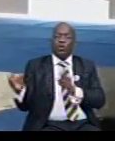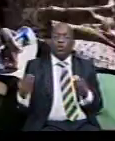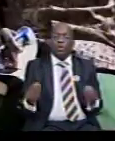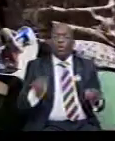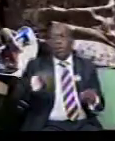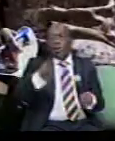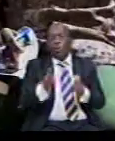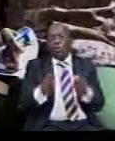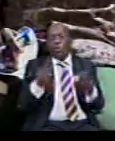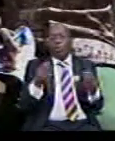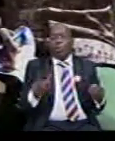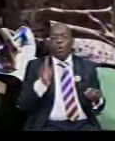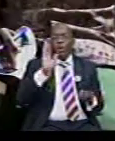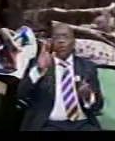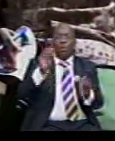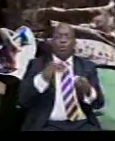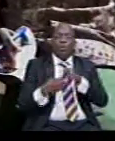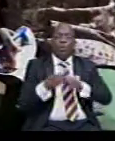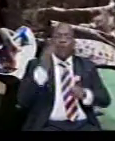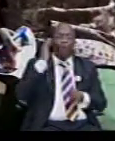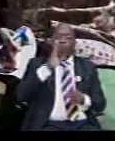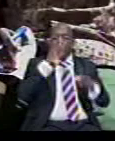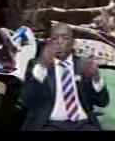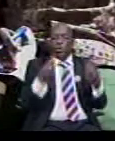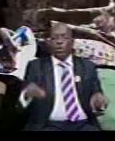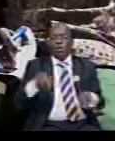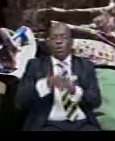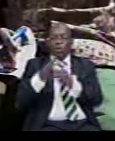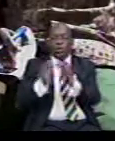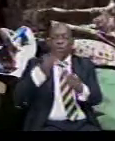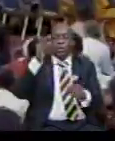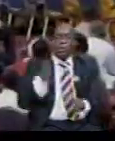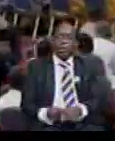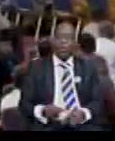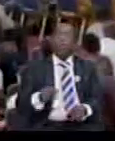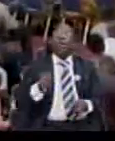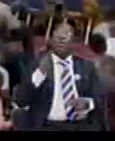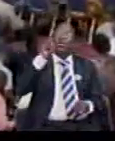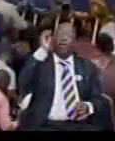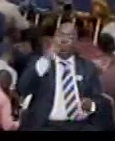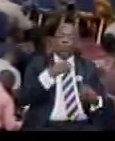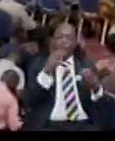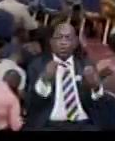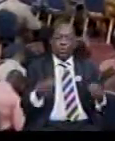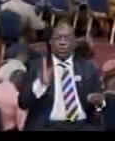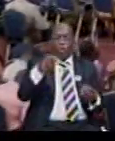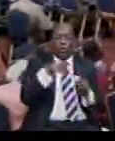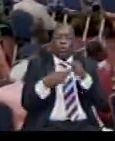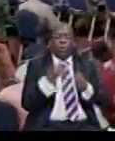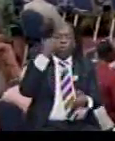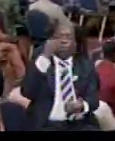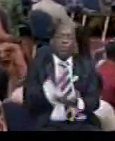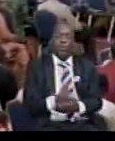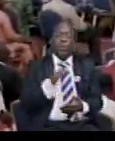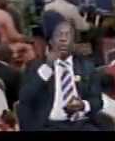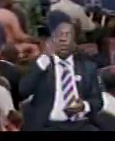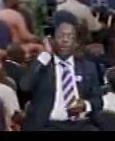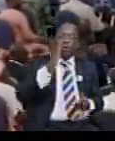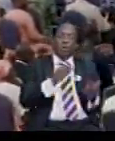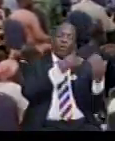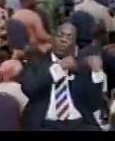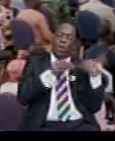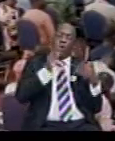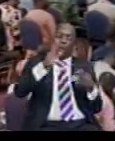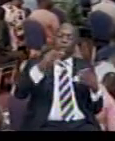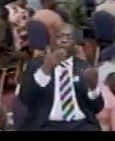Jesus' name. It will solve your problem. It will carry your load. It will bear your